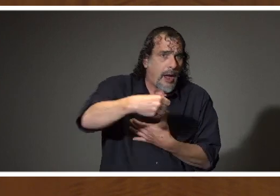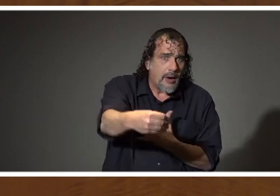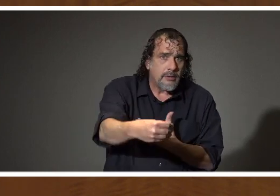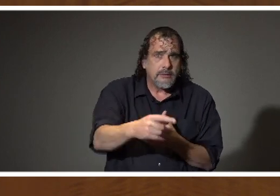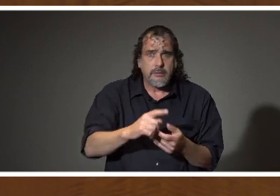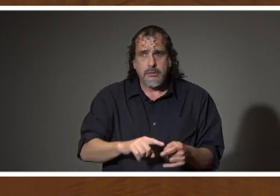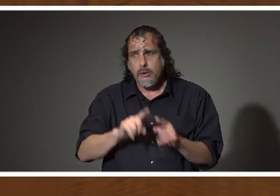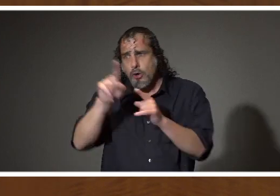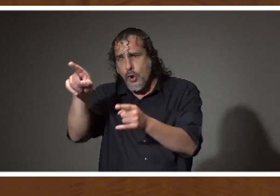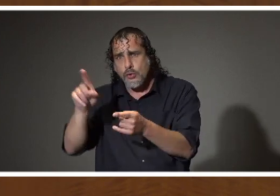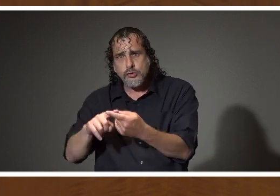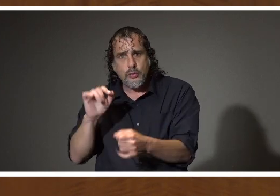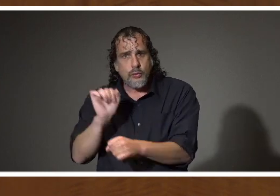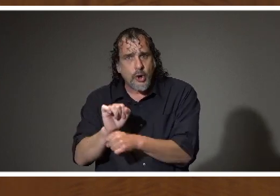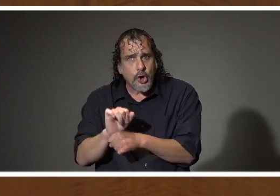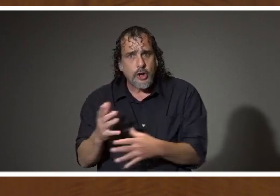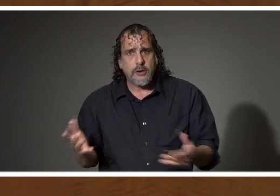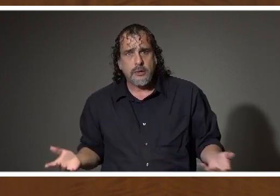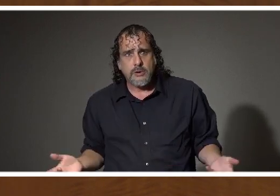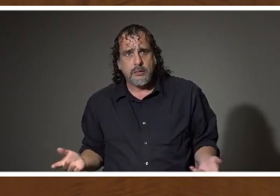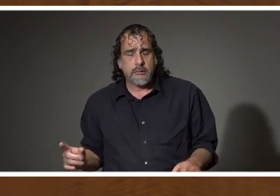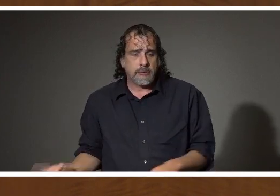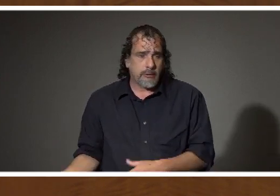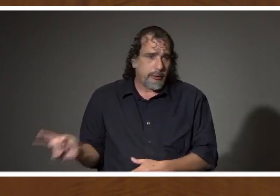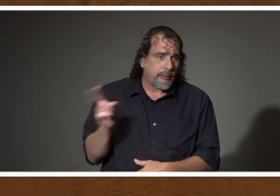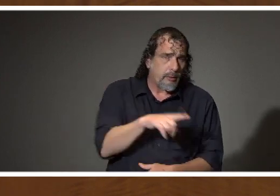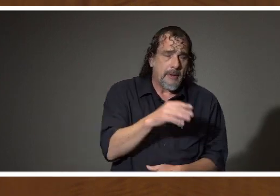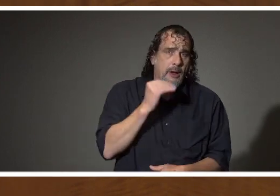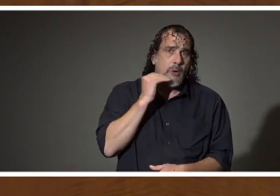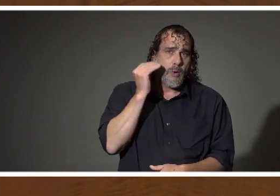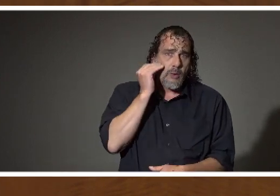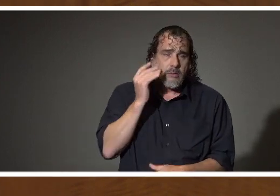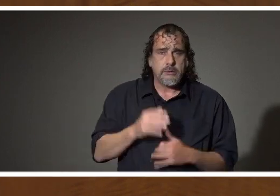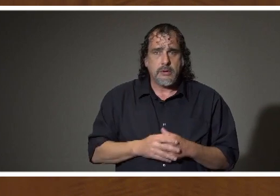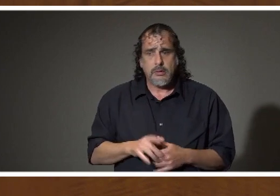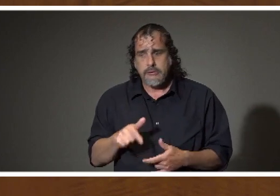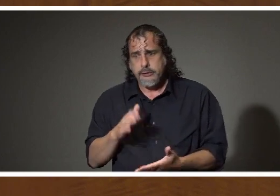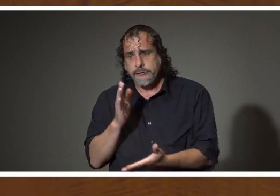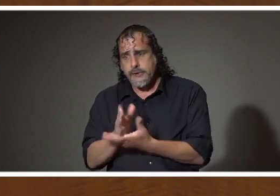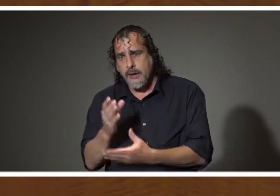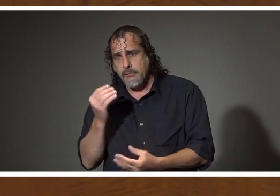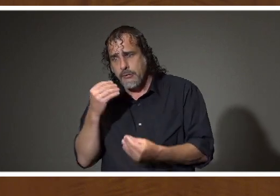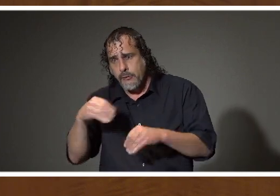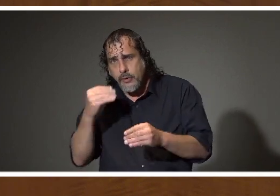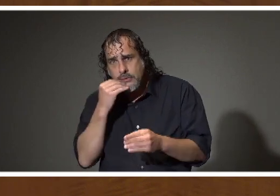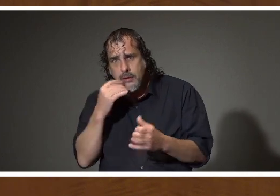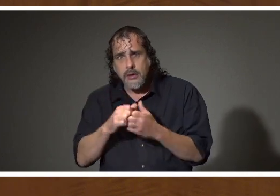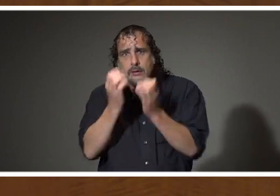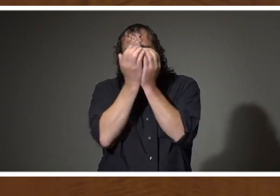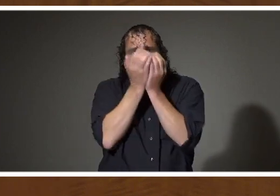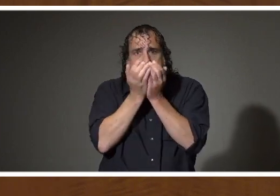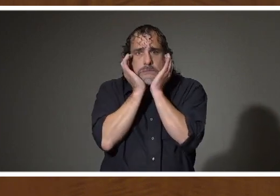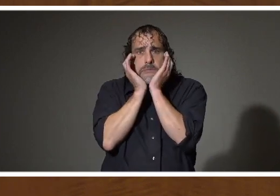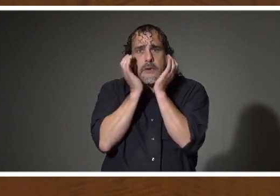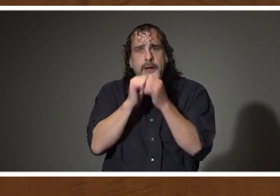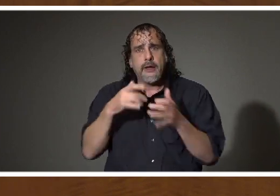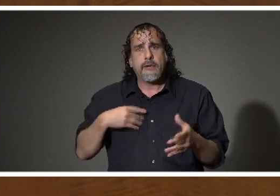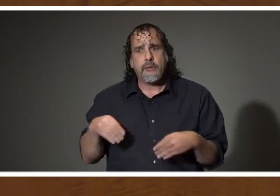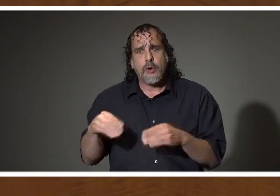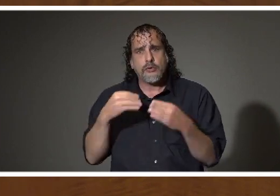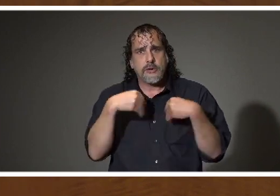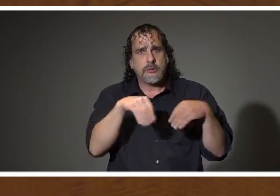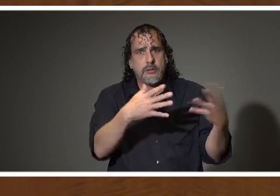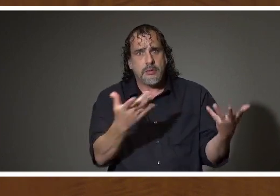to work and go back home. If you need to stop and get groceries, wear a mask in the grocery store. You know, as